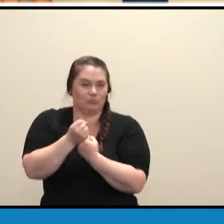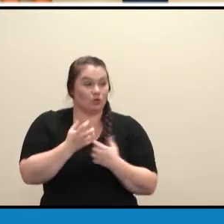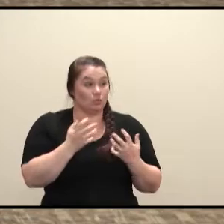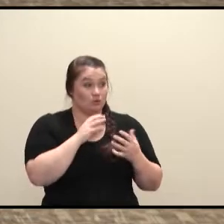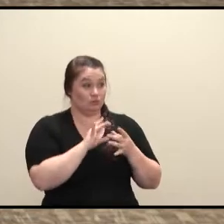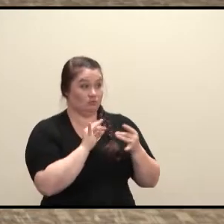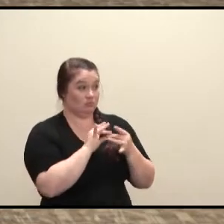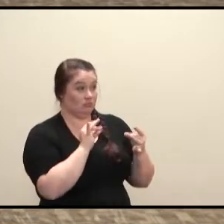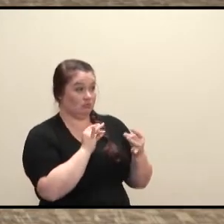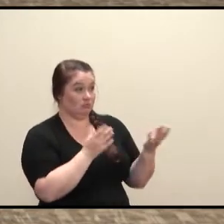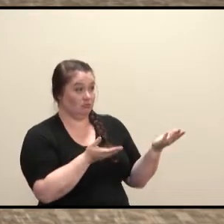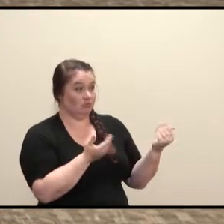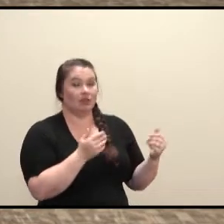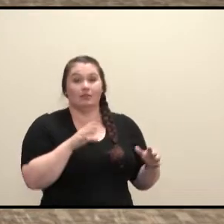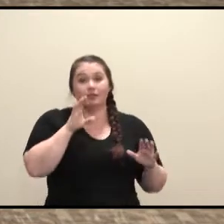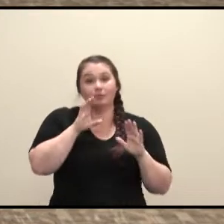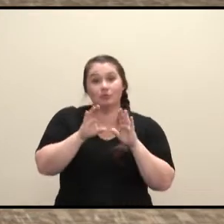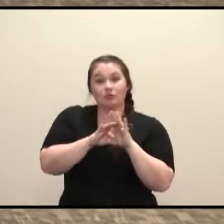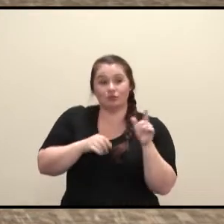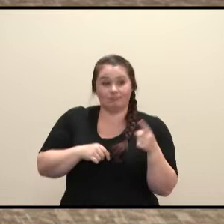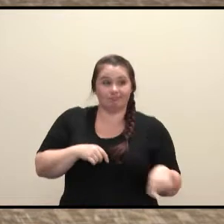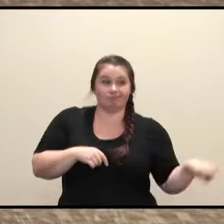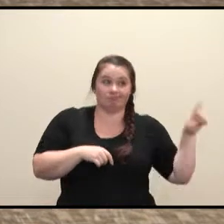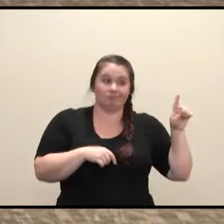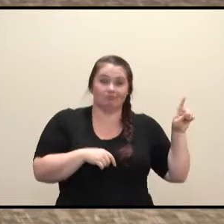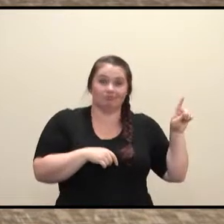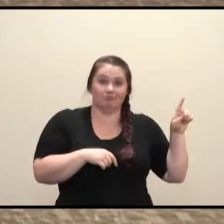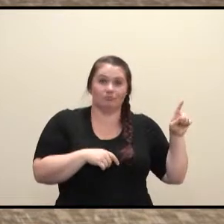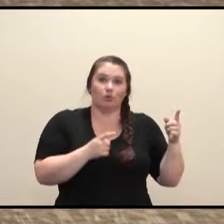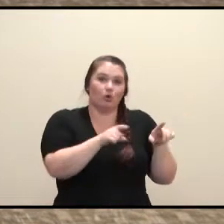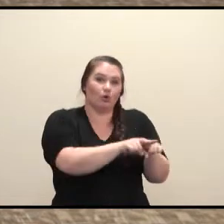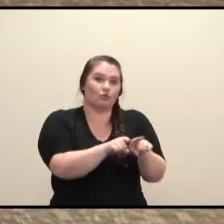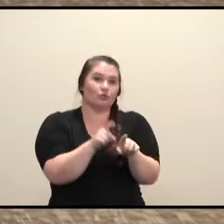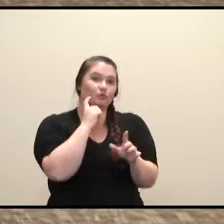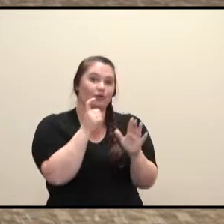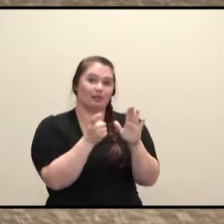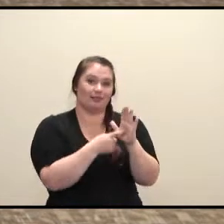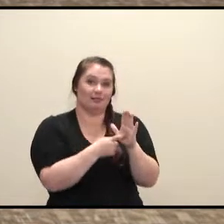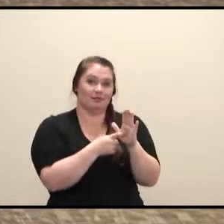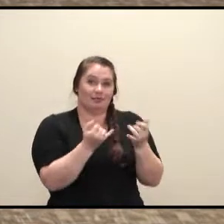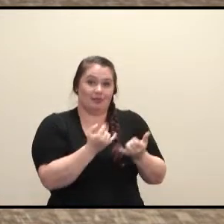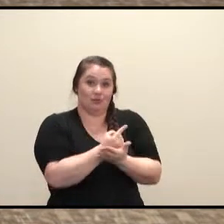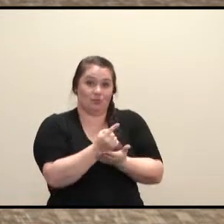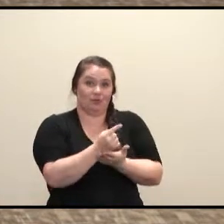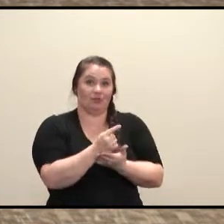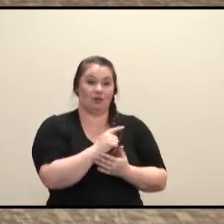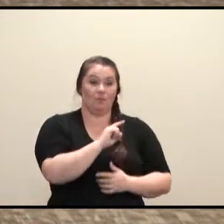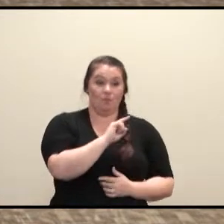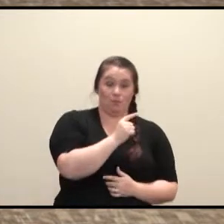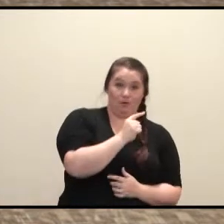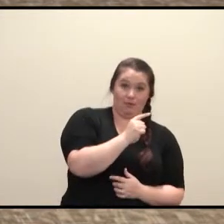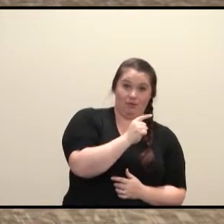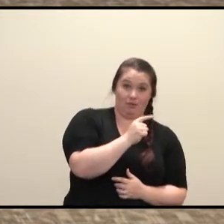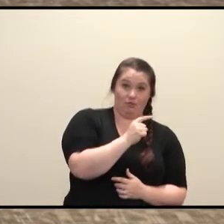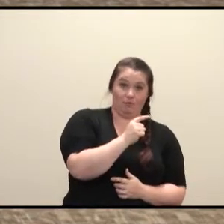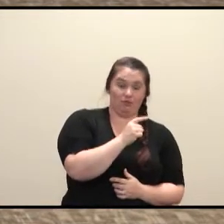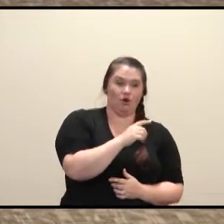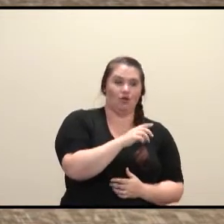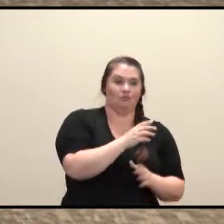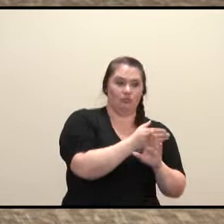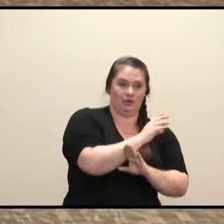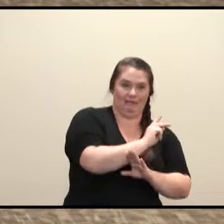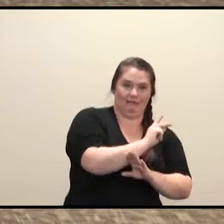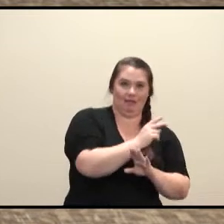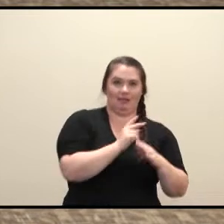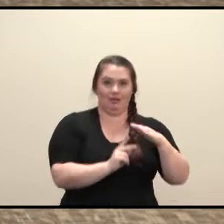And the pictures on the screen, we also got to recognize this week the primary and secondary first-year